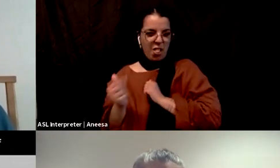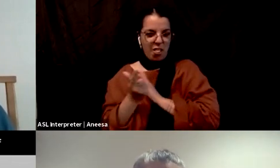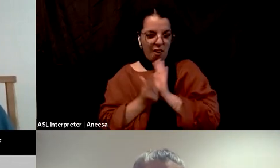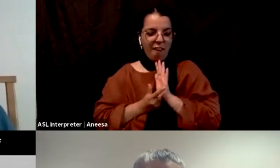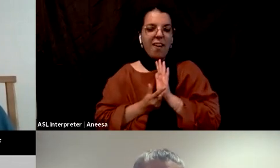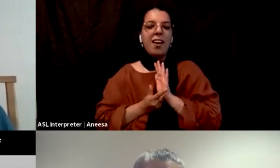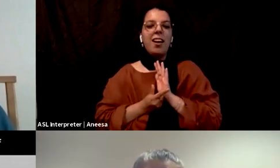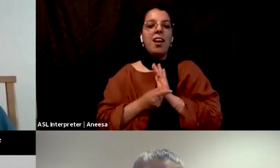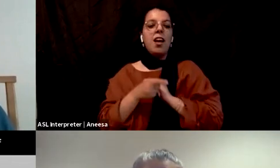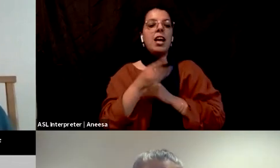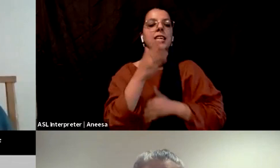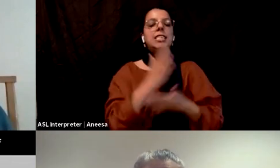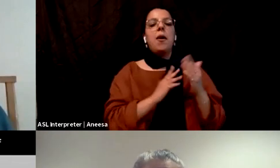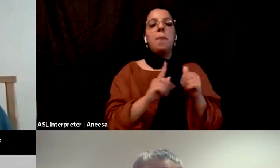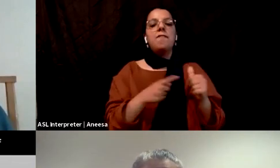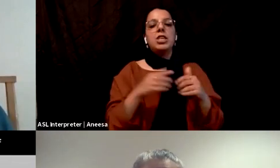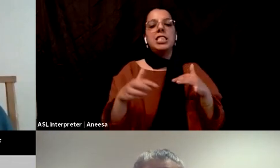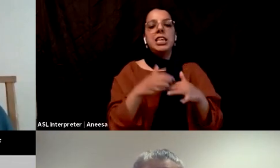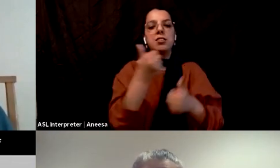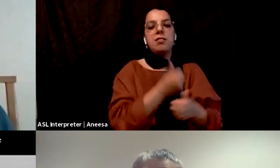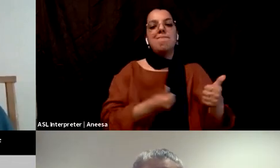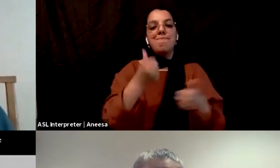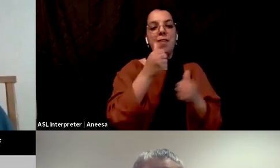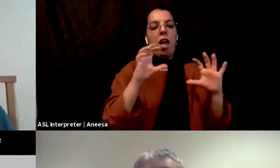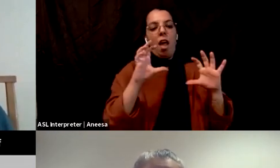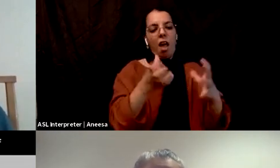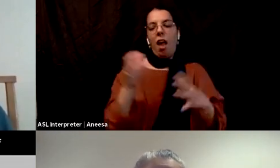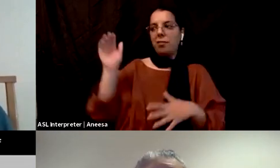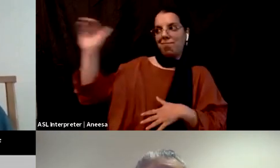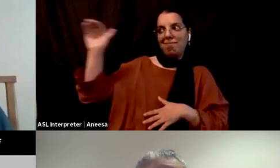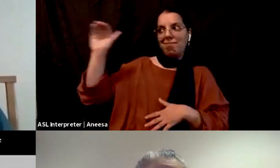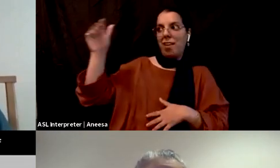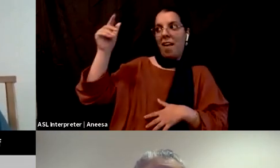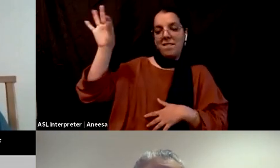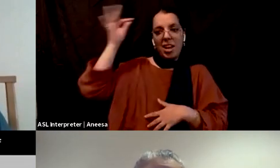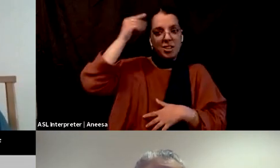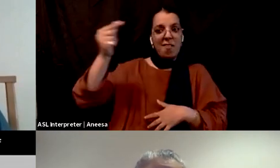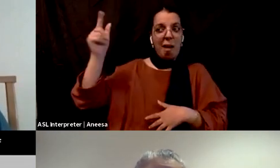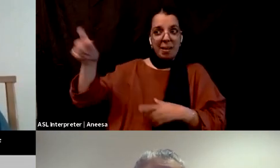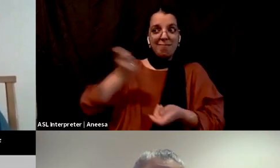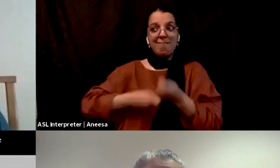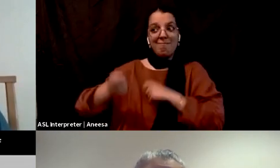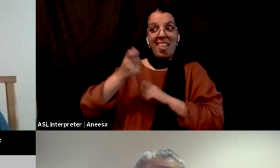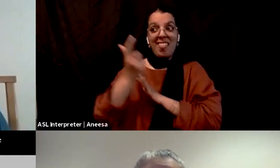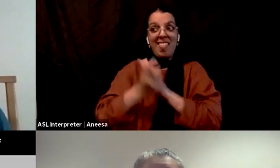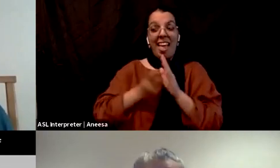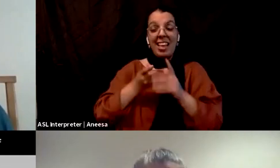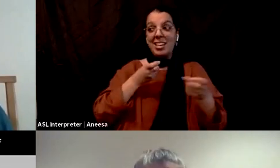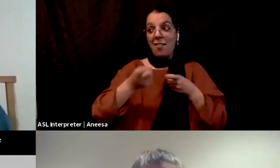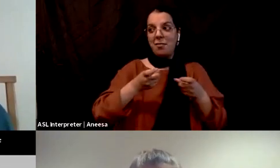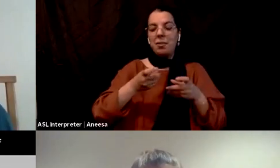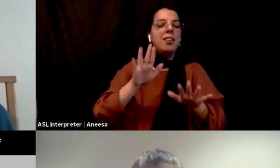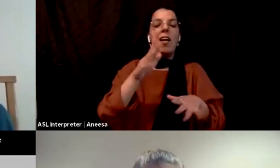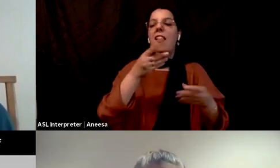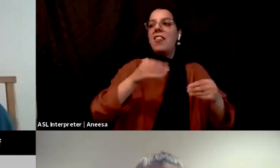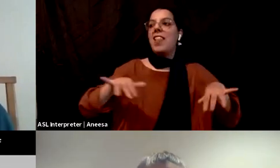some First Nations chiefs got together and basically lobbied the federal government to come up with a different mechanism for land governance outside